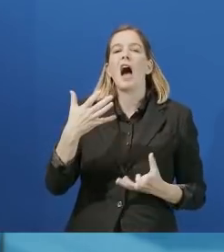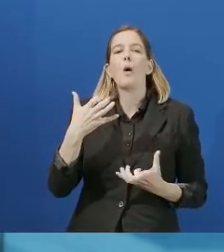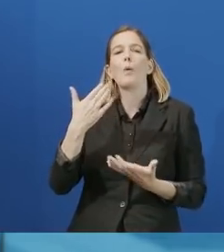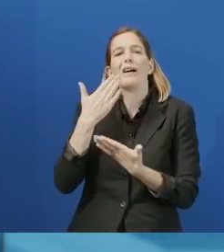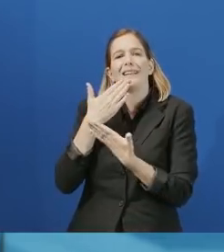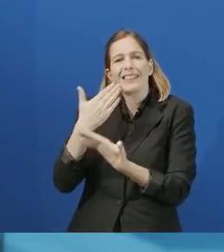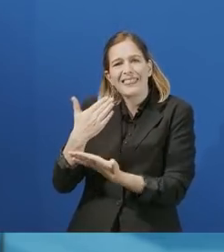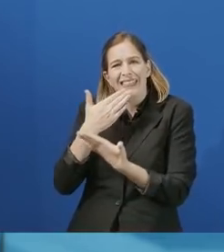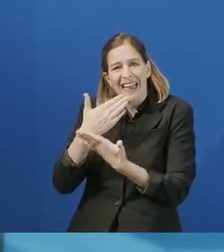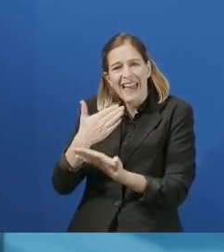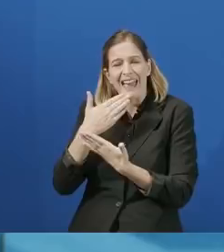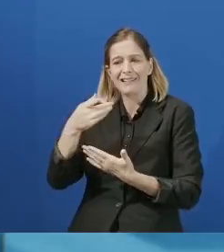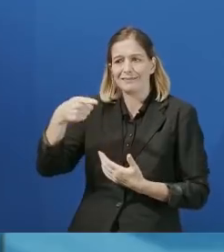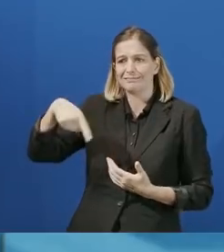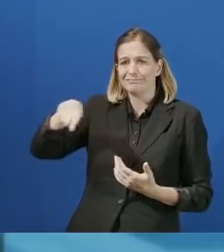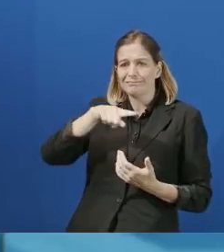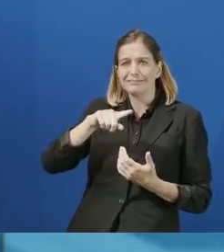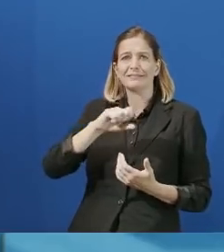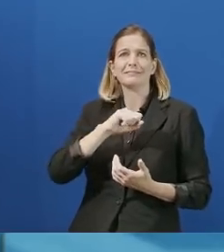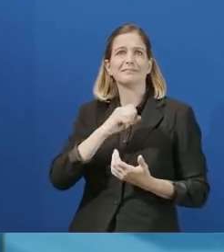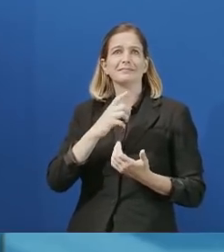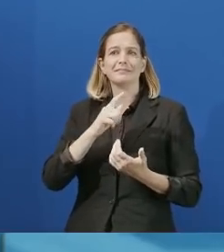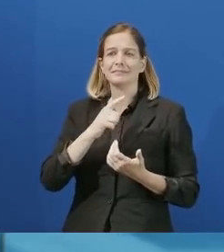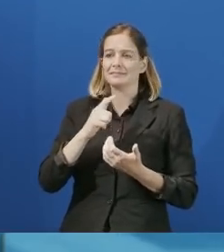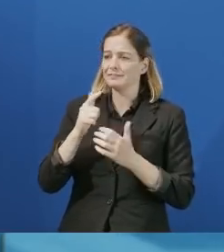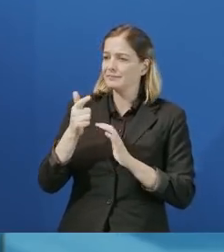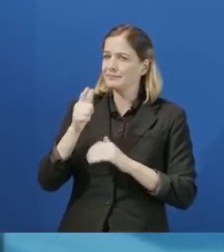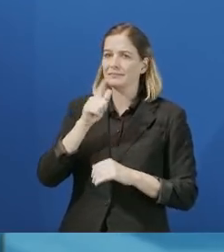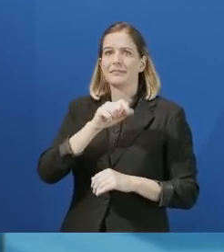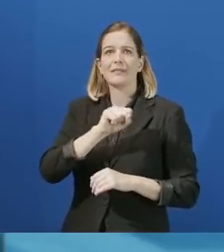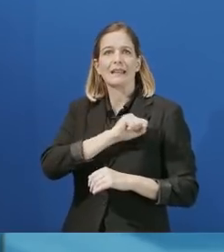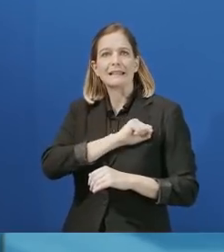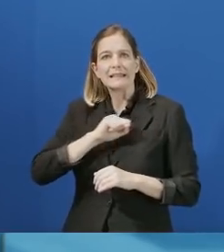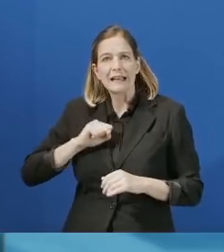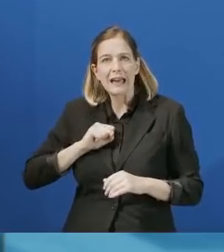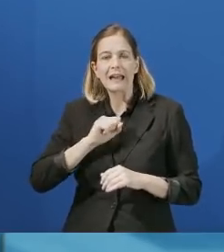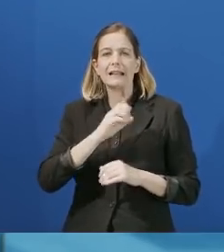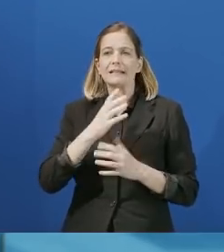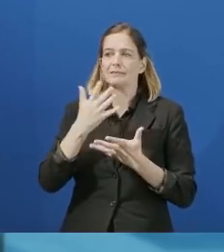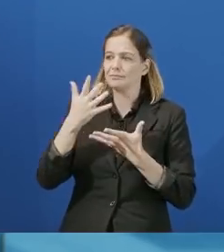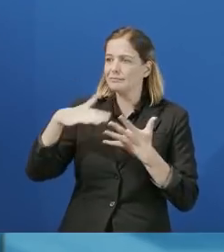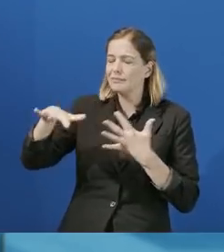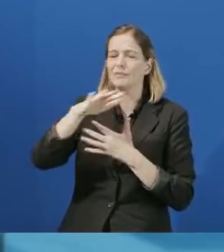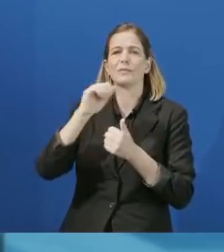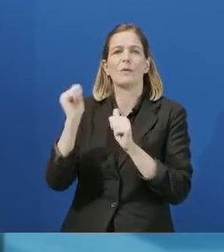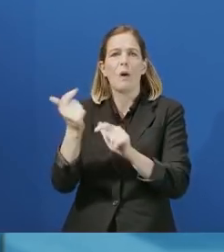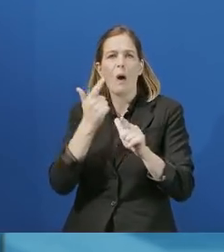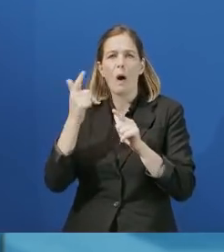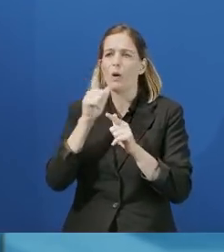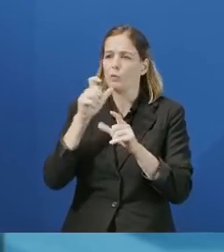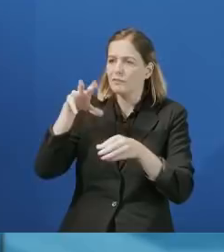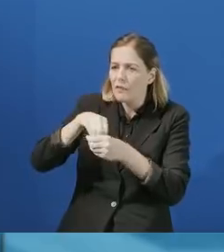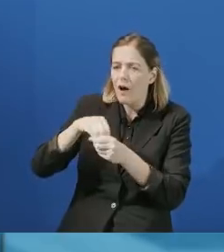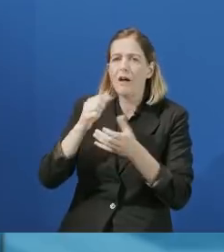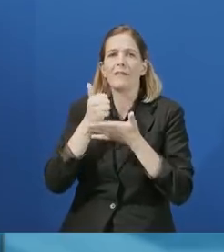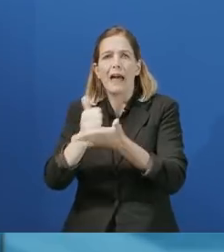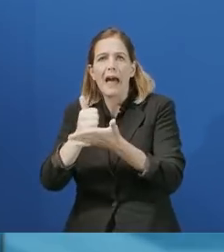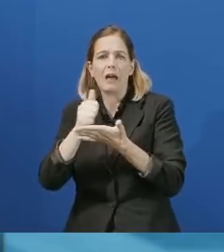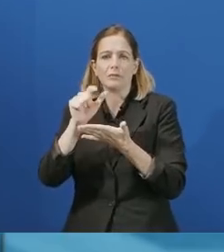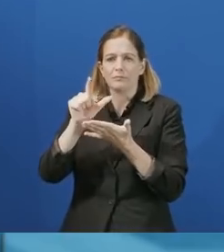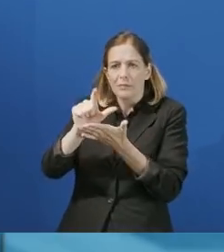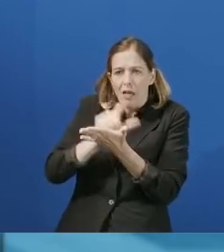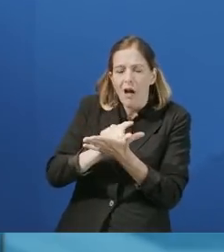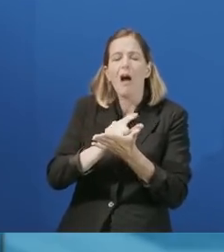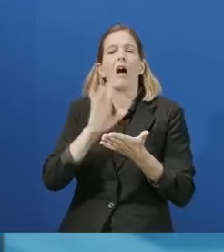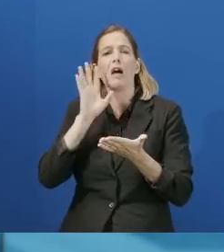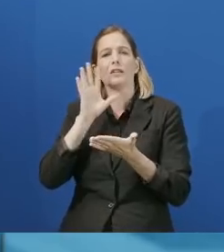being so helpful along the way to where we are to make sure we provide clarity. Hi,